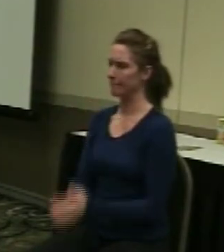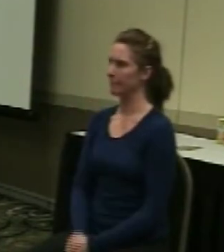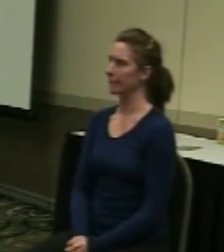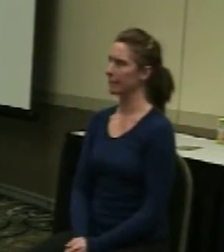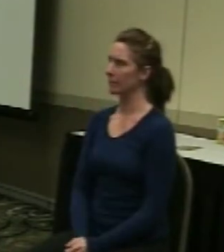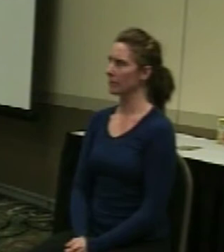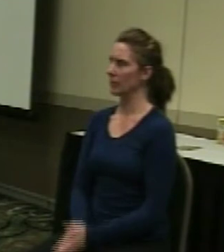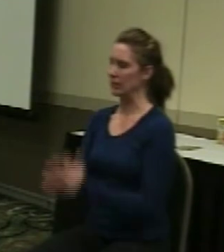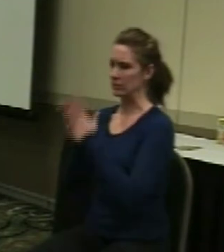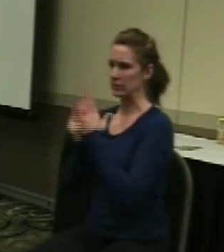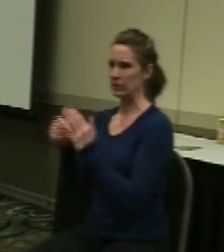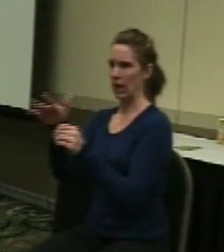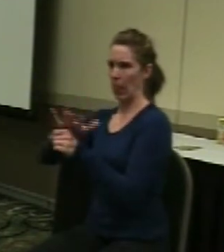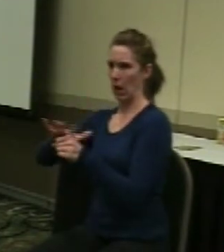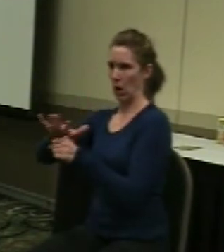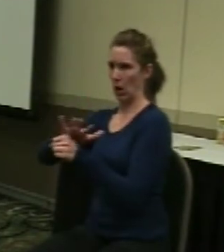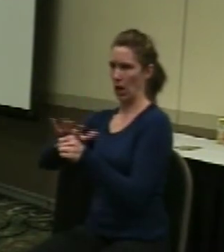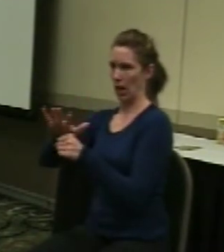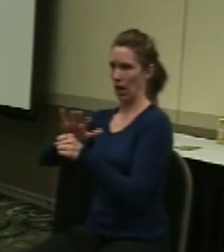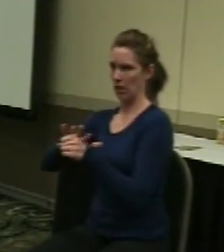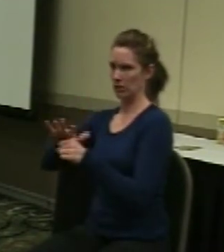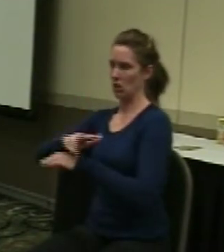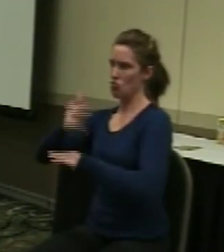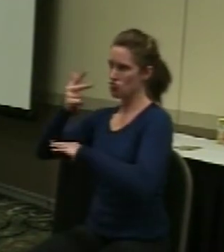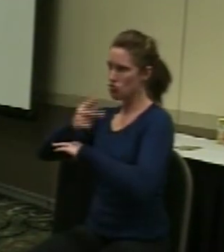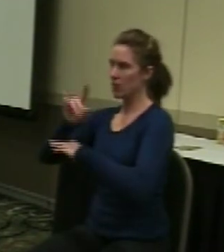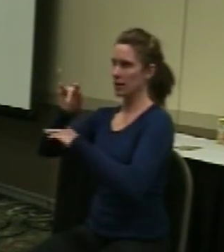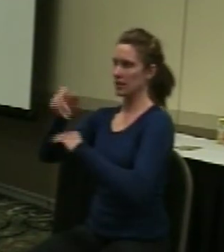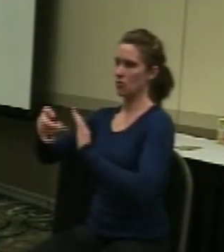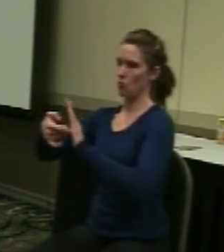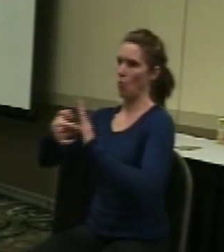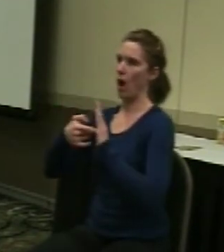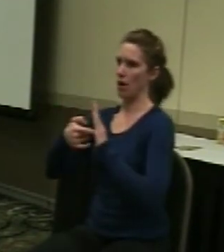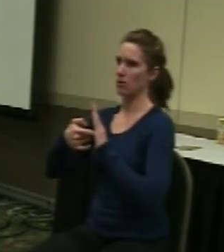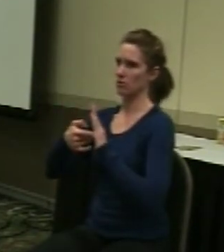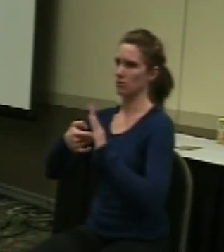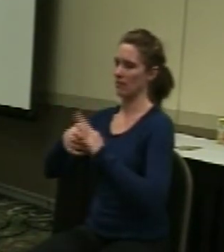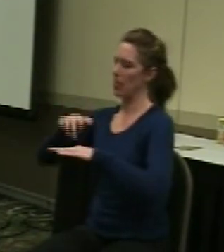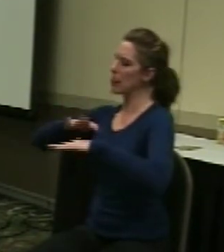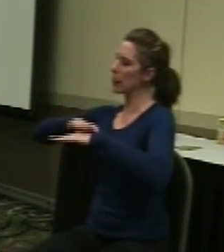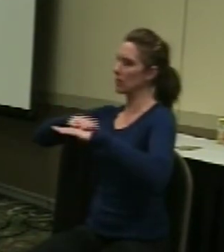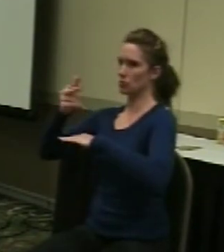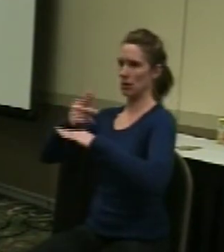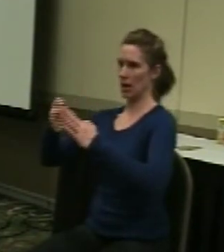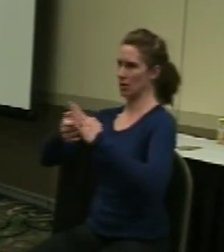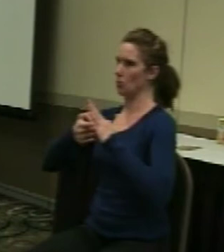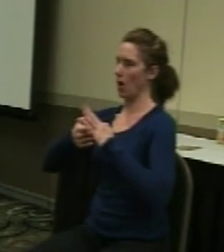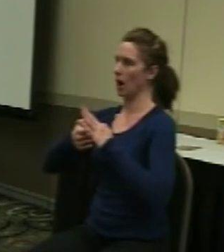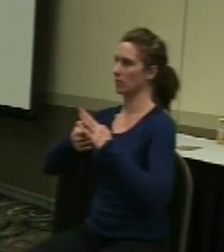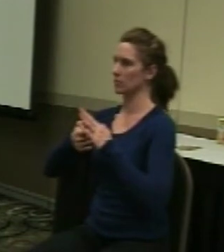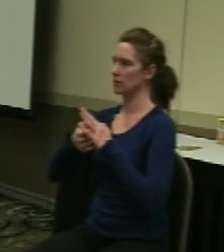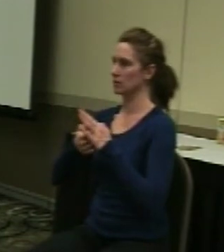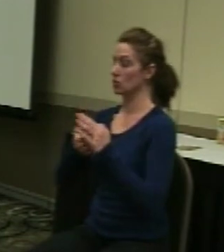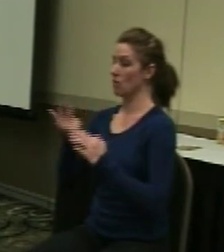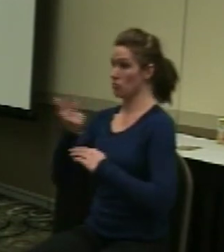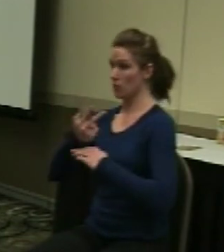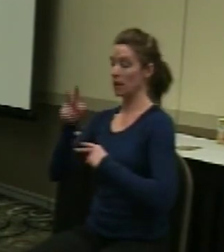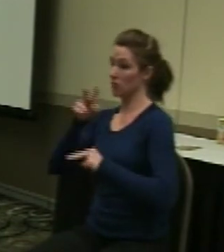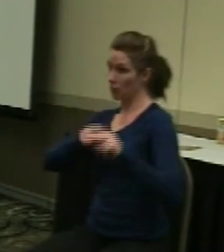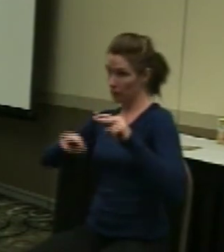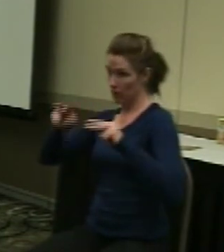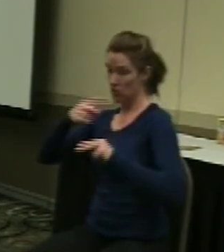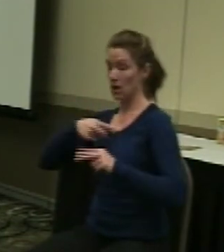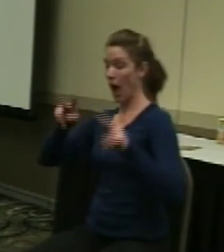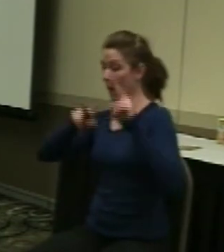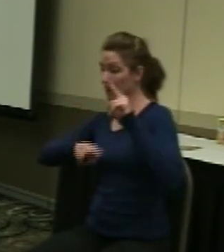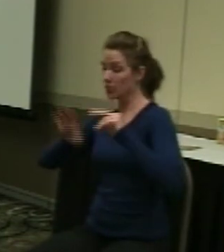skill area might be unless you have 3 days of data. So that's one thing to keep in mind. You have 3 days of observations that I observed